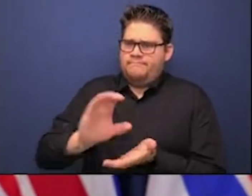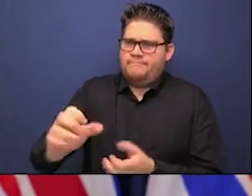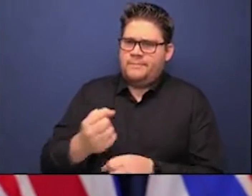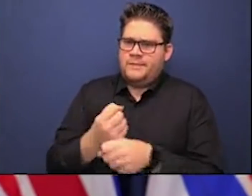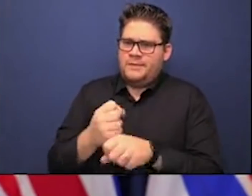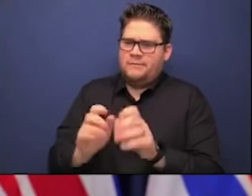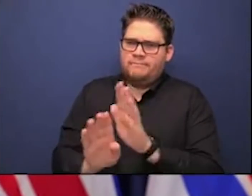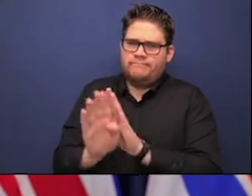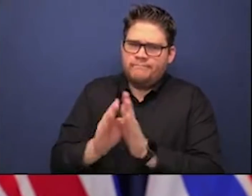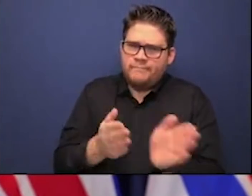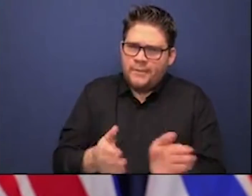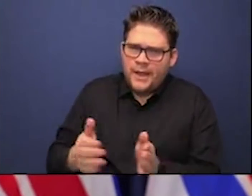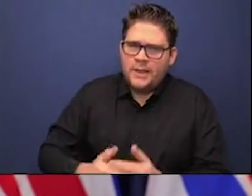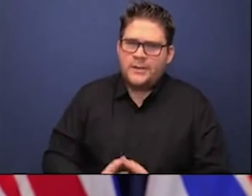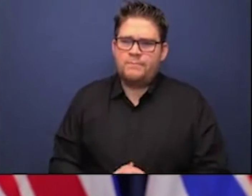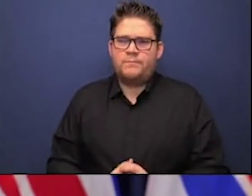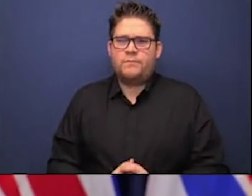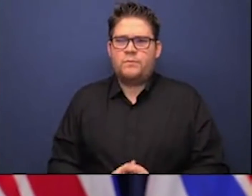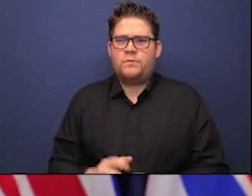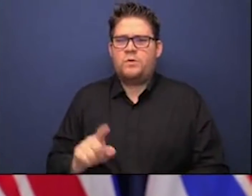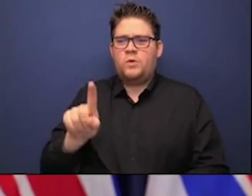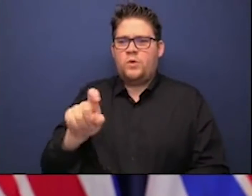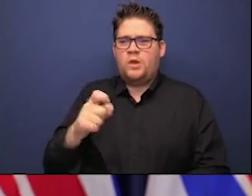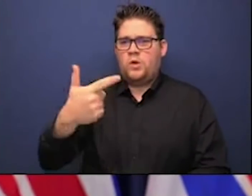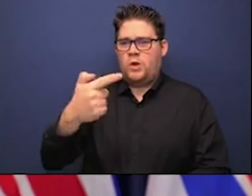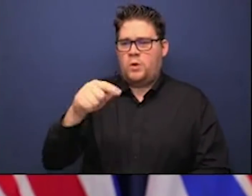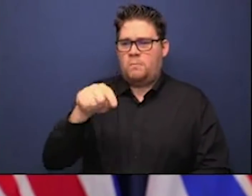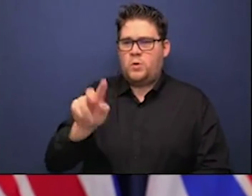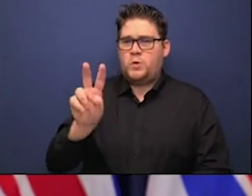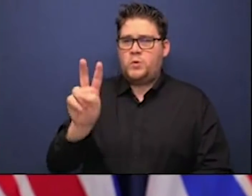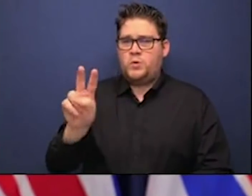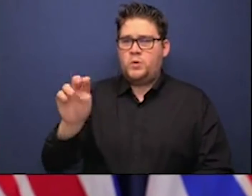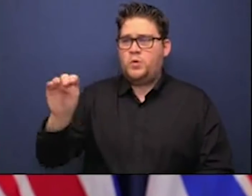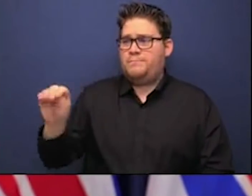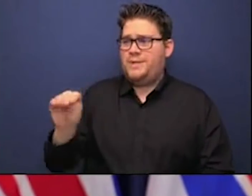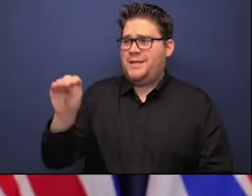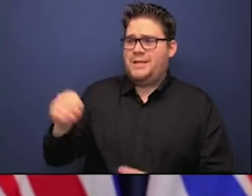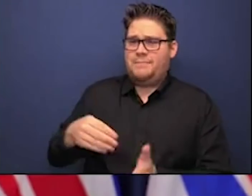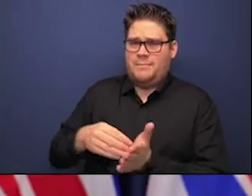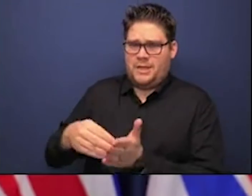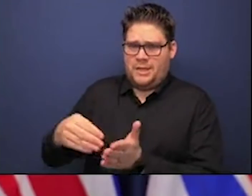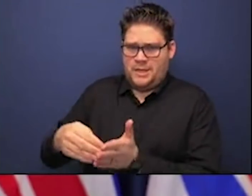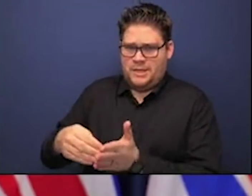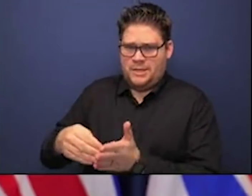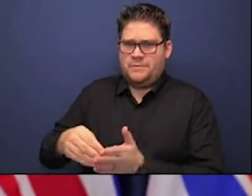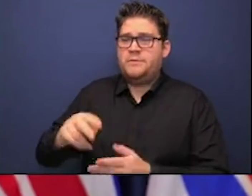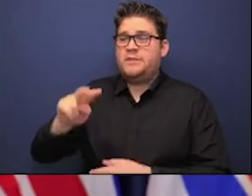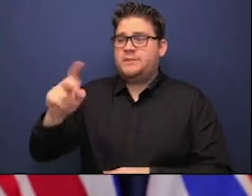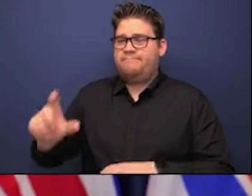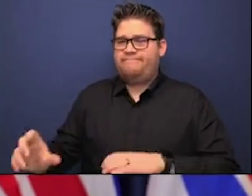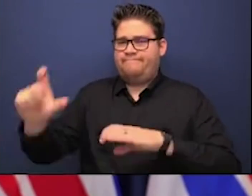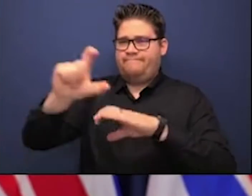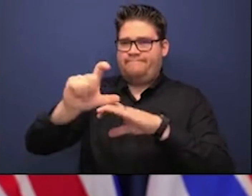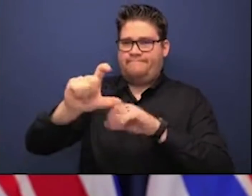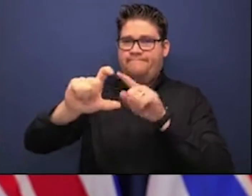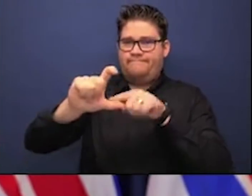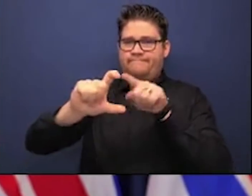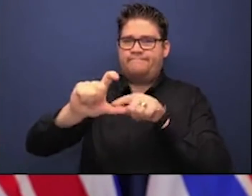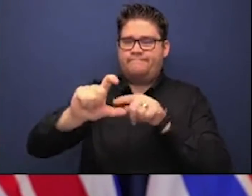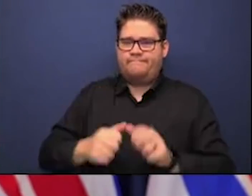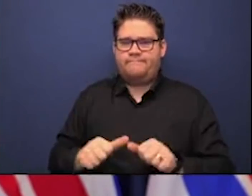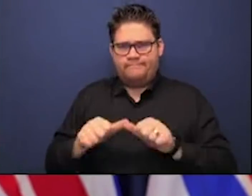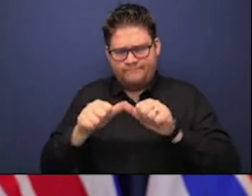$121.2 million in federal funding, which will allow schools and districts to continue to support students and staff until the end of the school